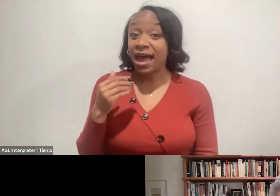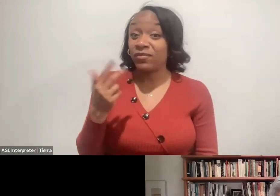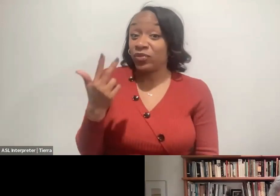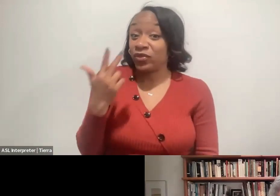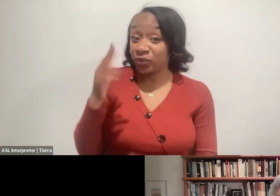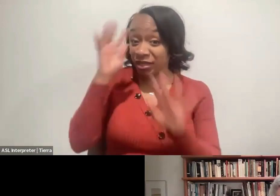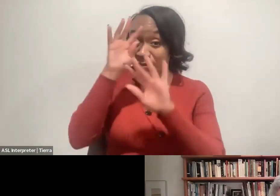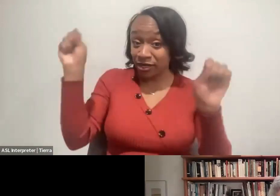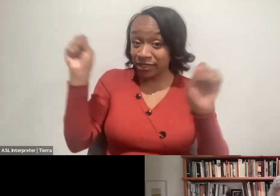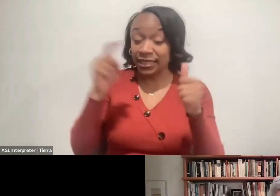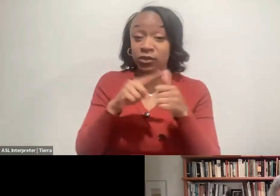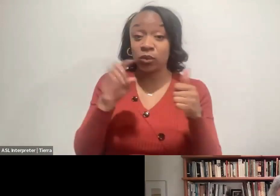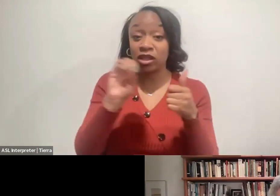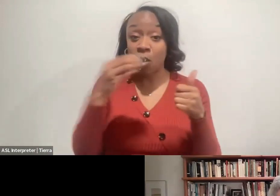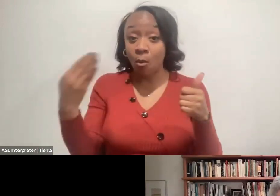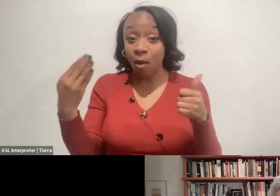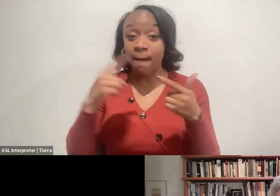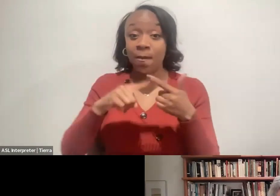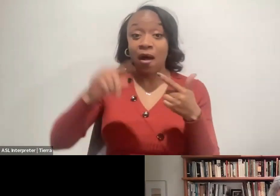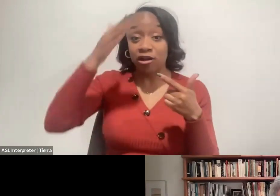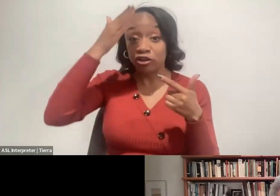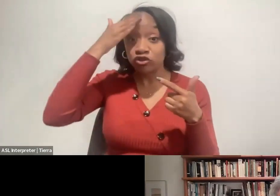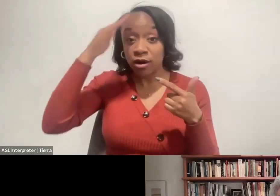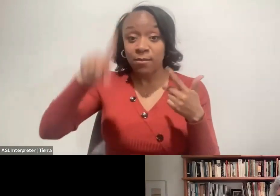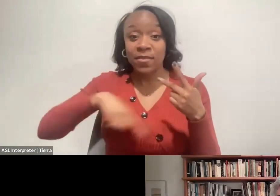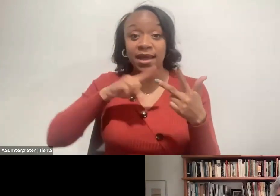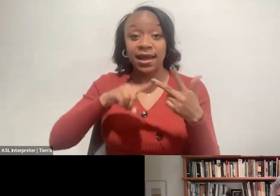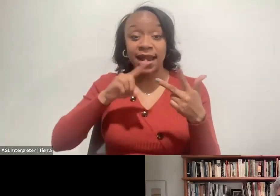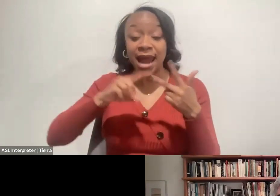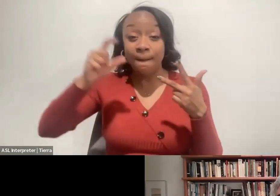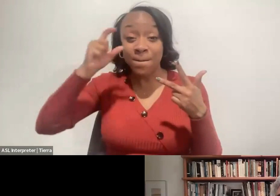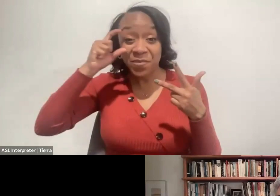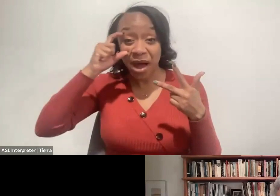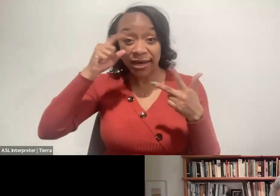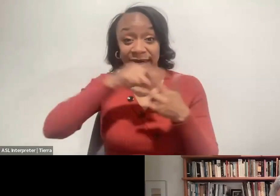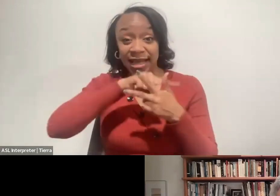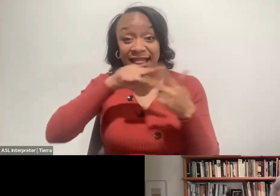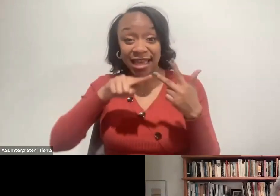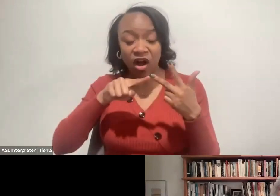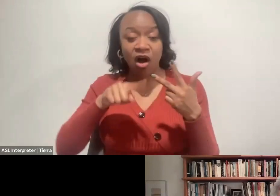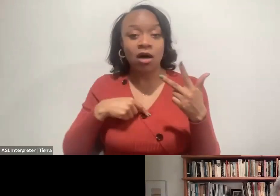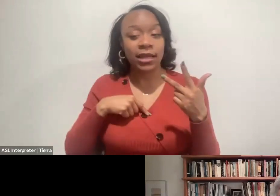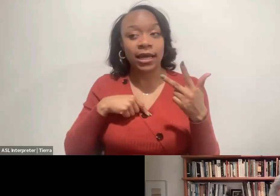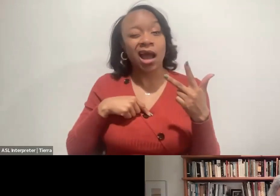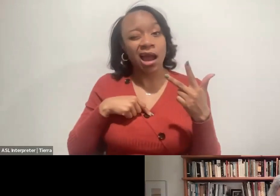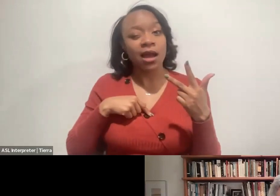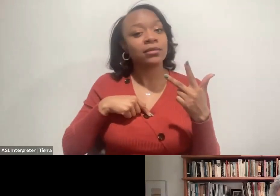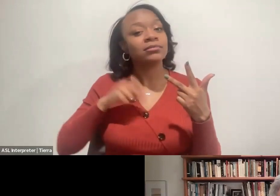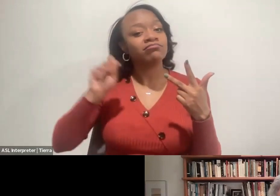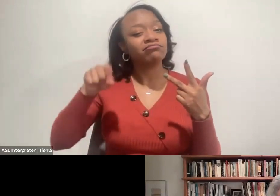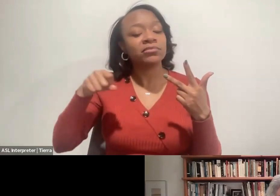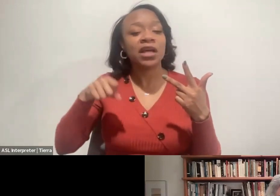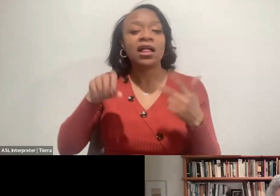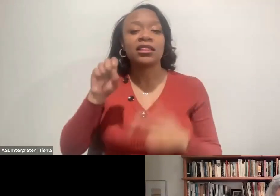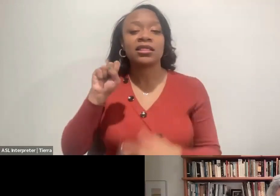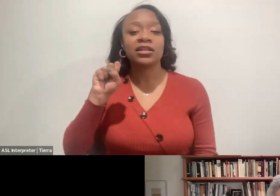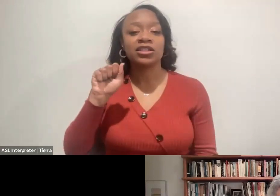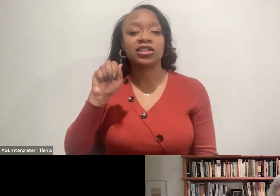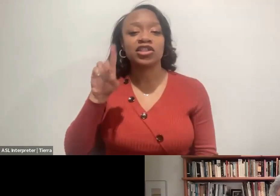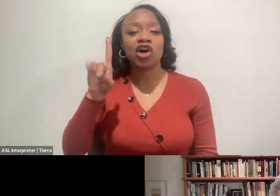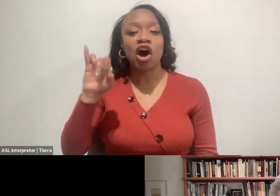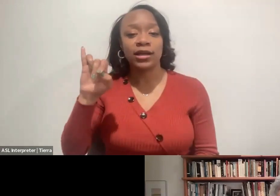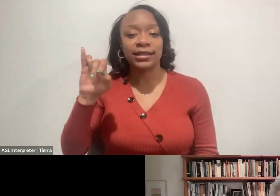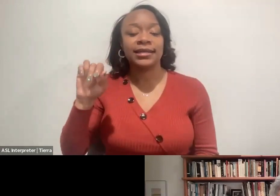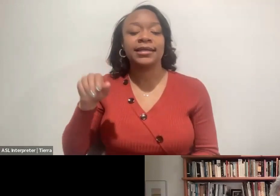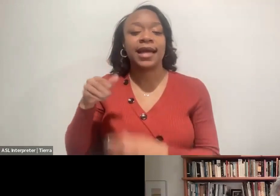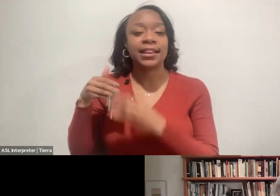Obama, through Trump, through now Biden, who have winked and nodded and supported the Saudi-led slaughter of people